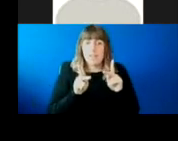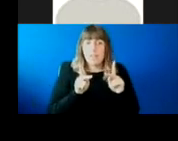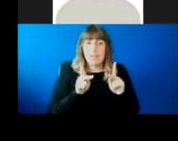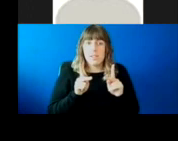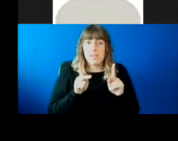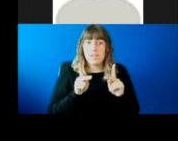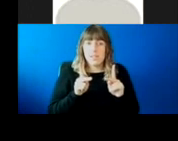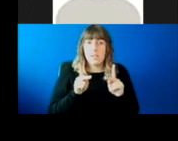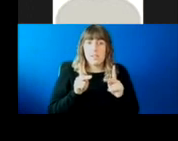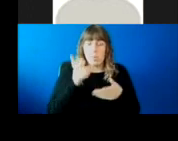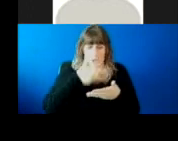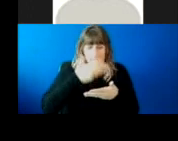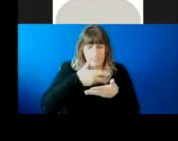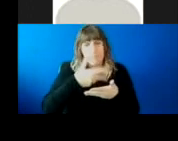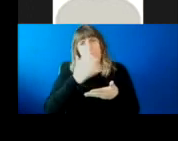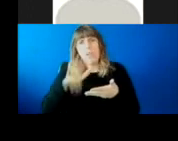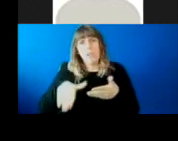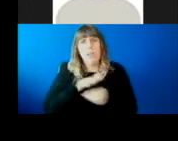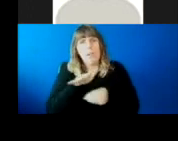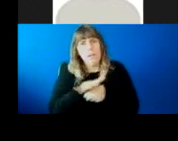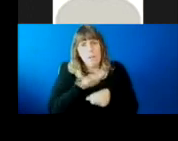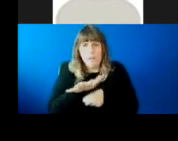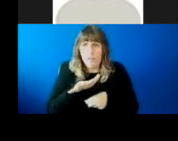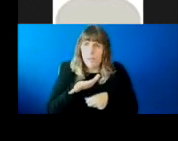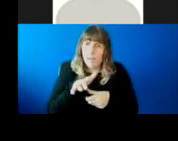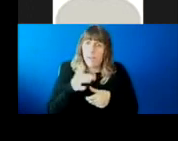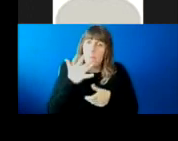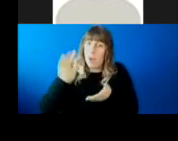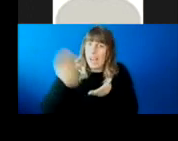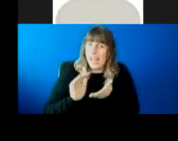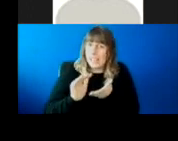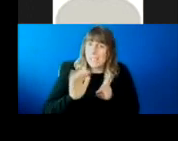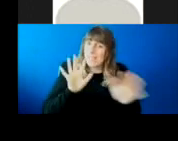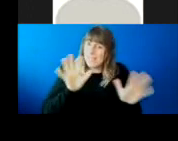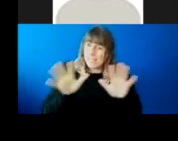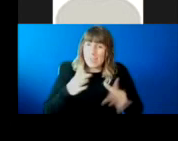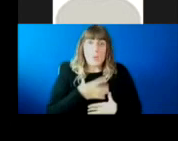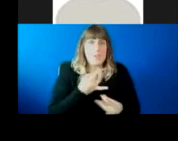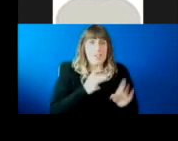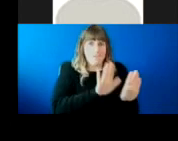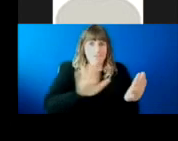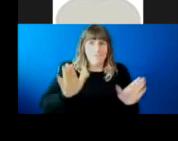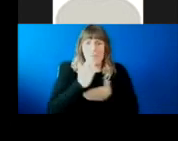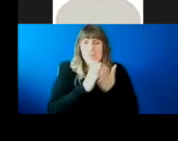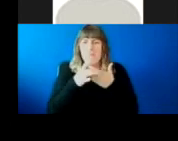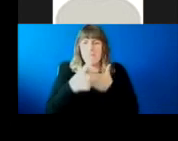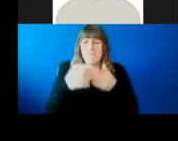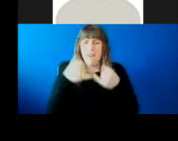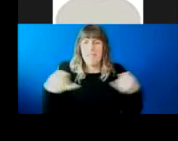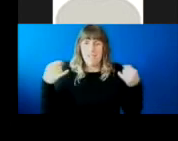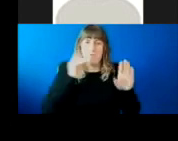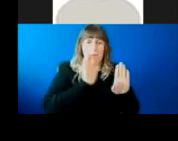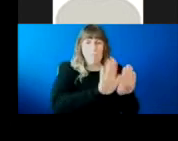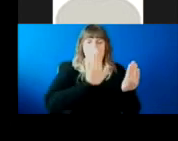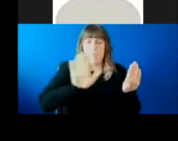that gets a little annoyed with more frequent postings. So there's a few kind of guidelines about where